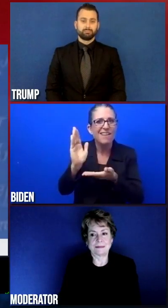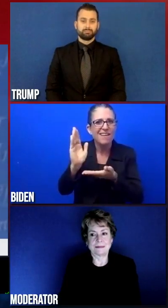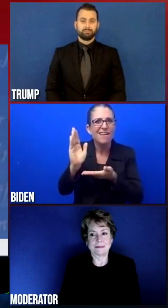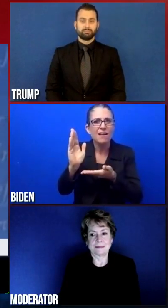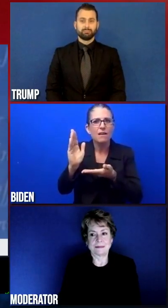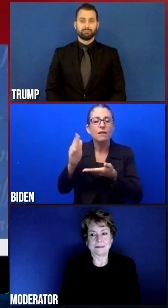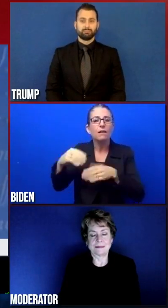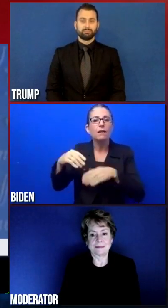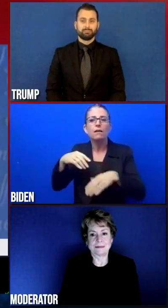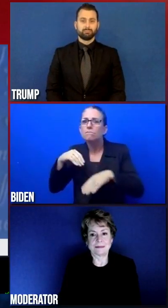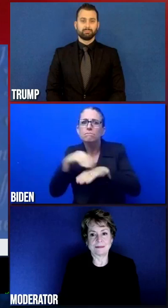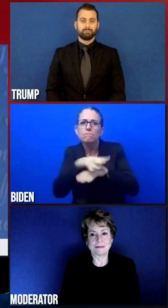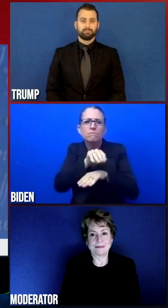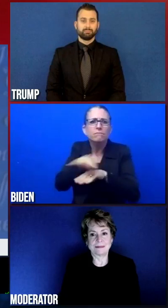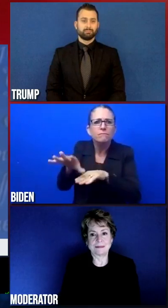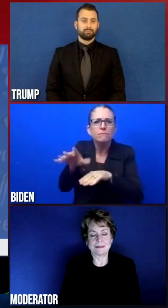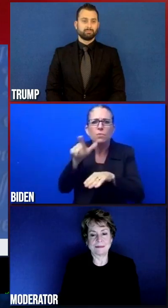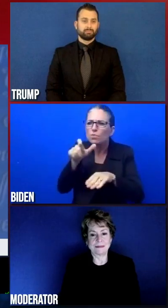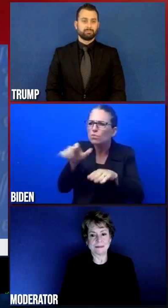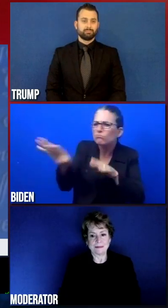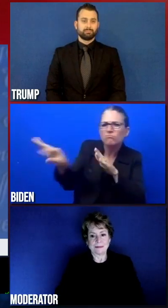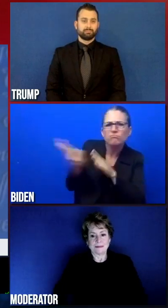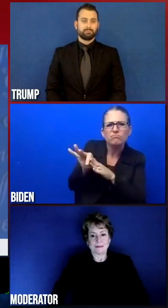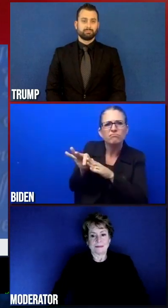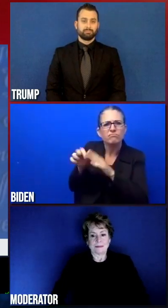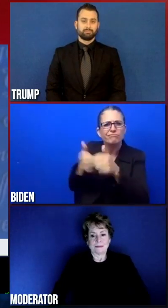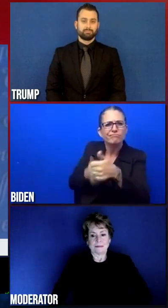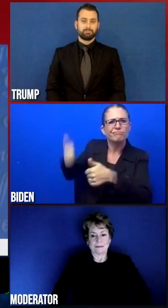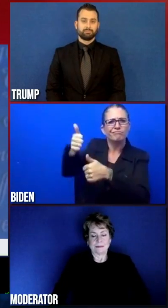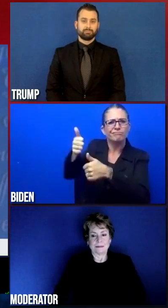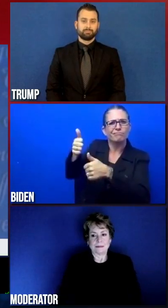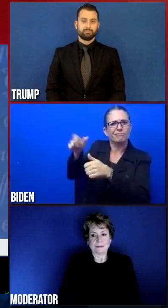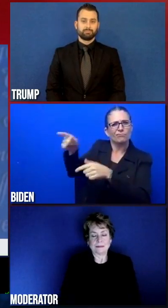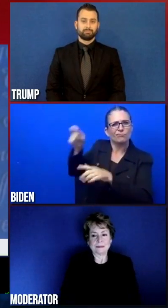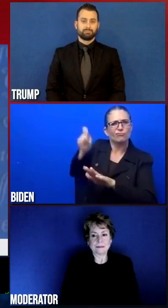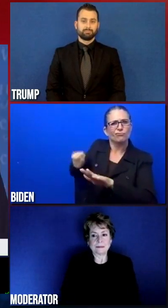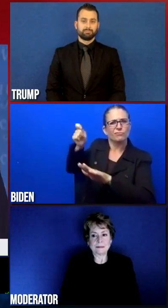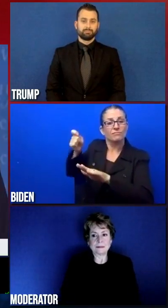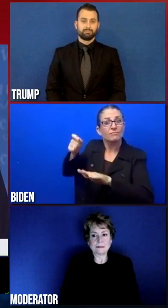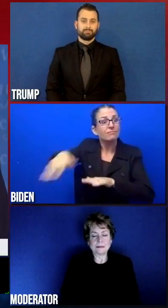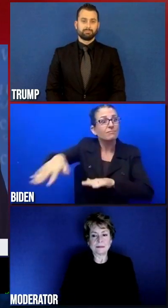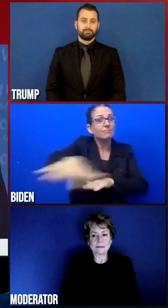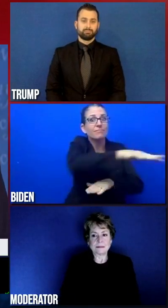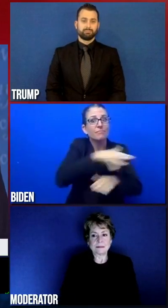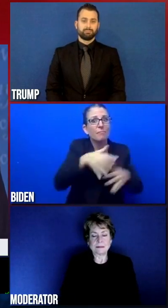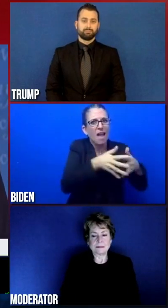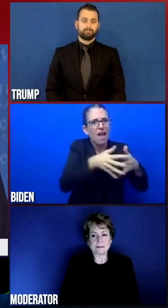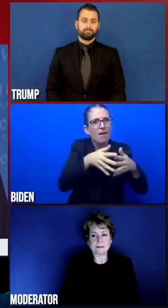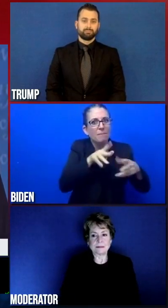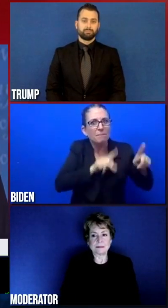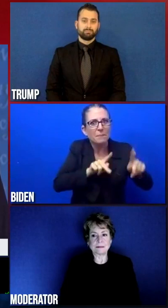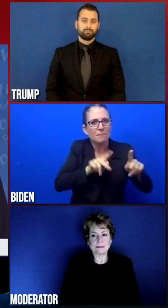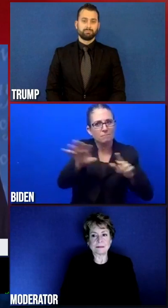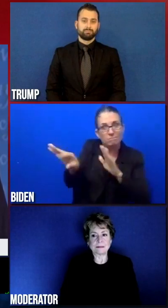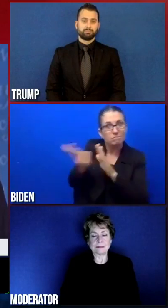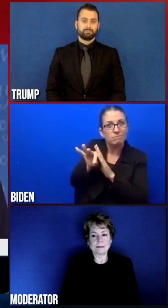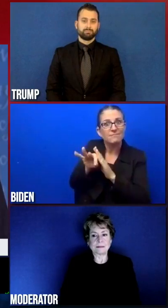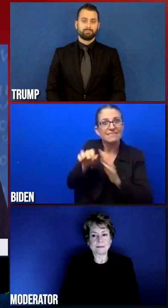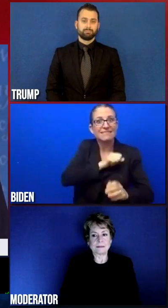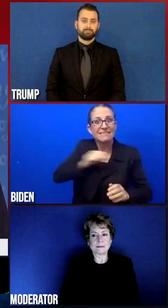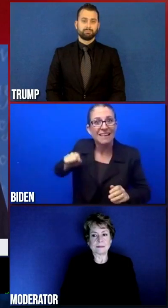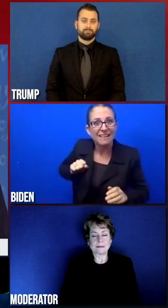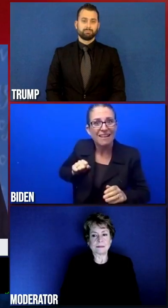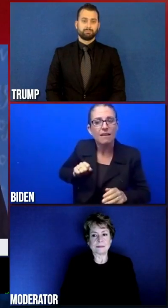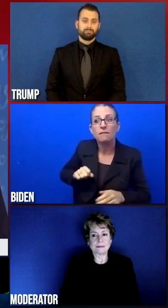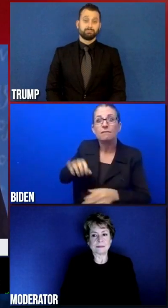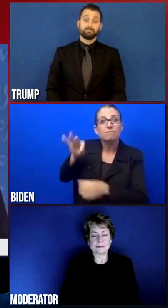for a United States senators and when they vote for the President of the United States. They're not going to get that chance now because